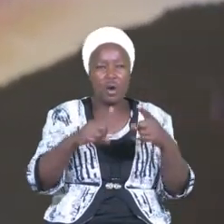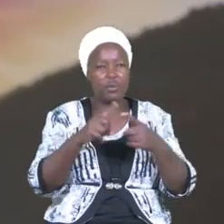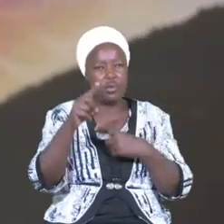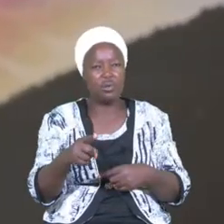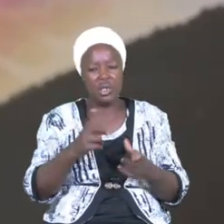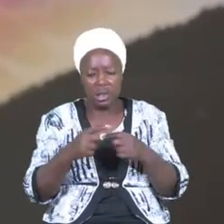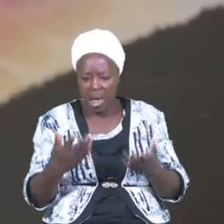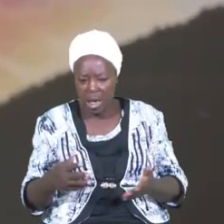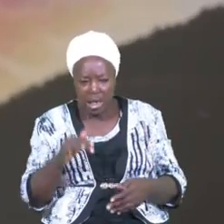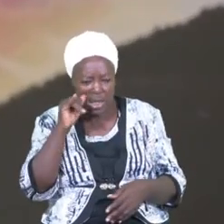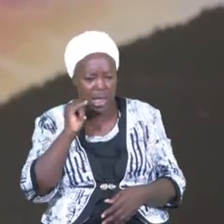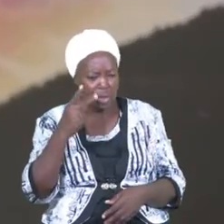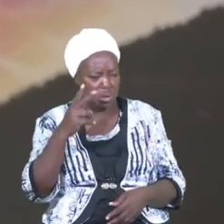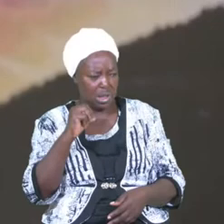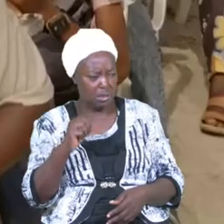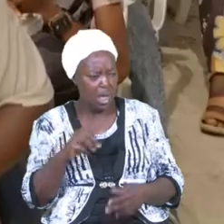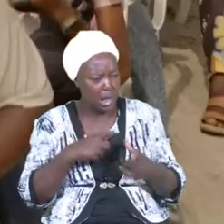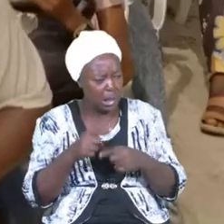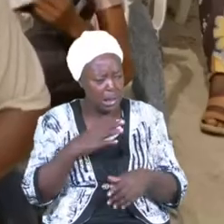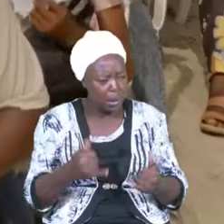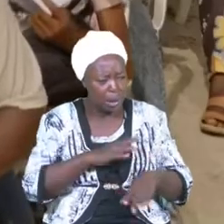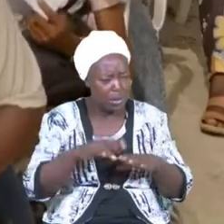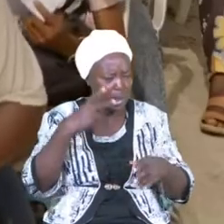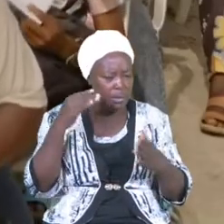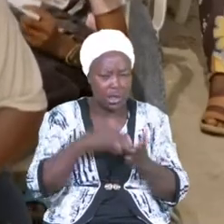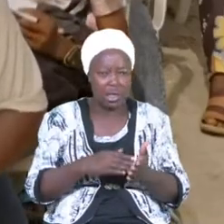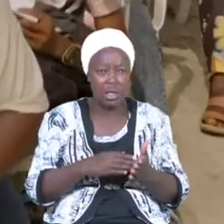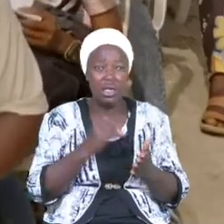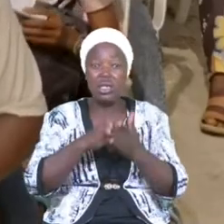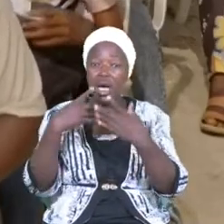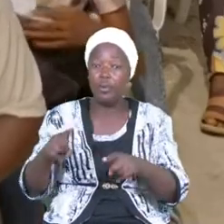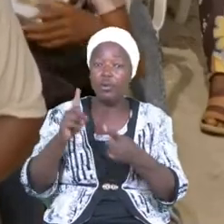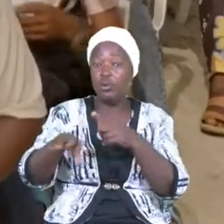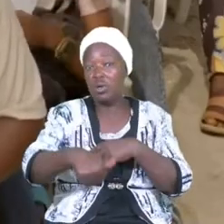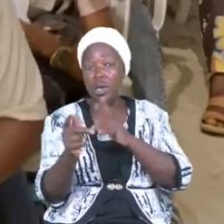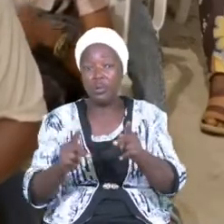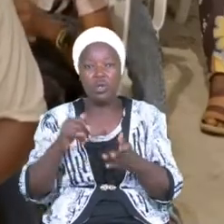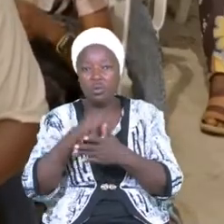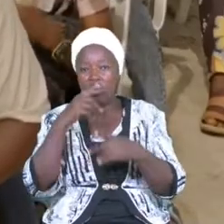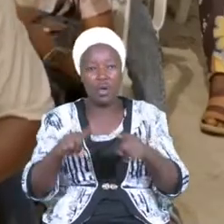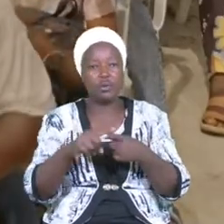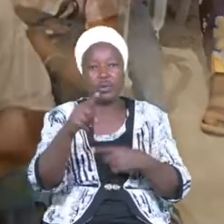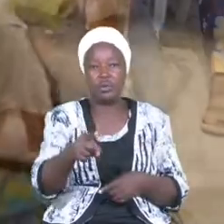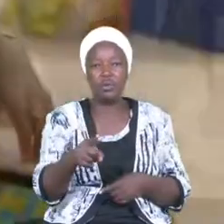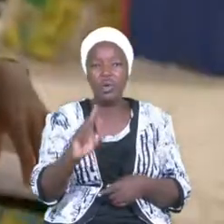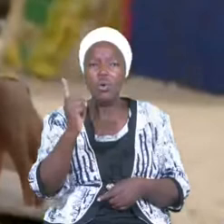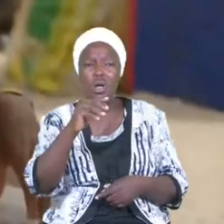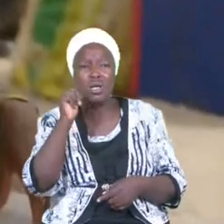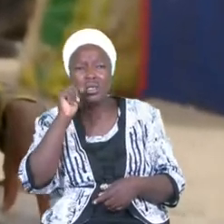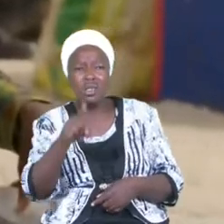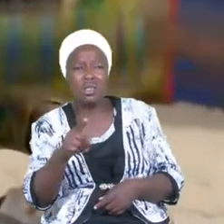other people, it will not happen to you. Where is he? What is she there?